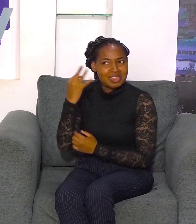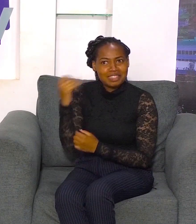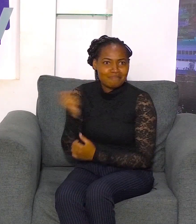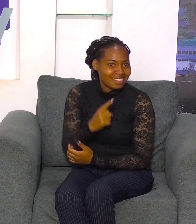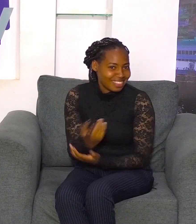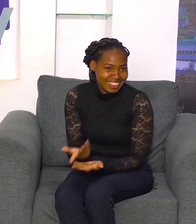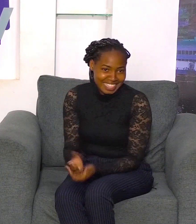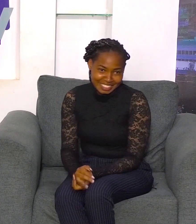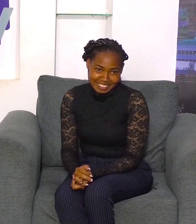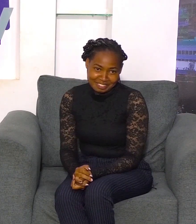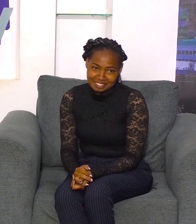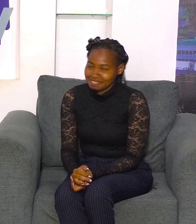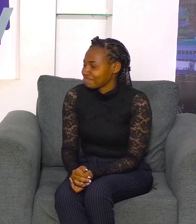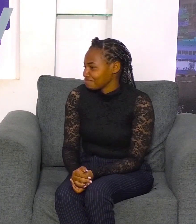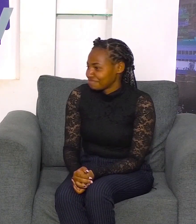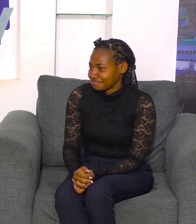It's 3 months.